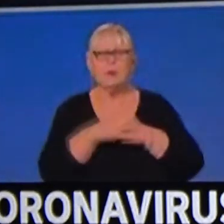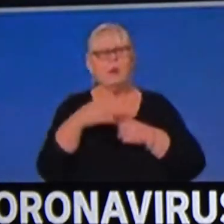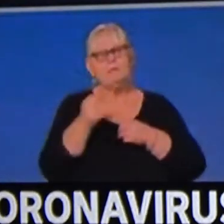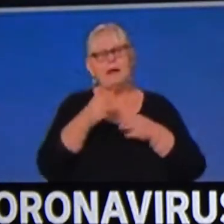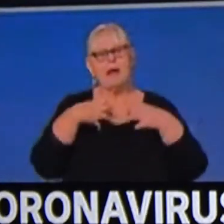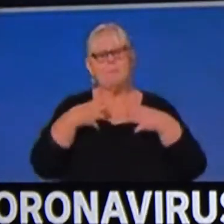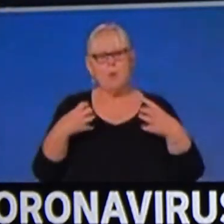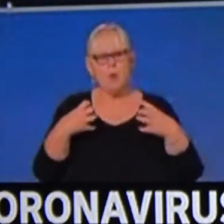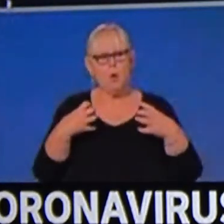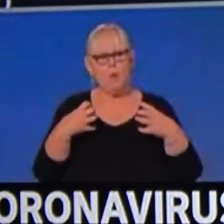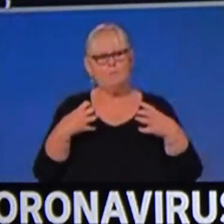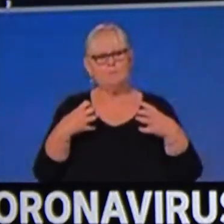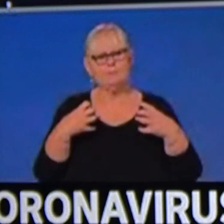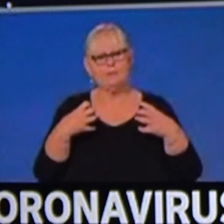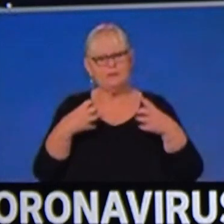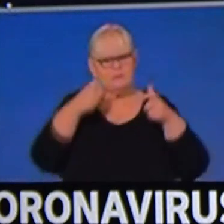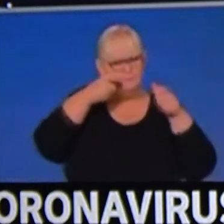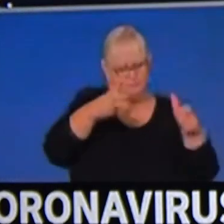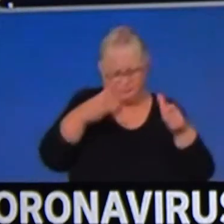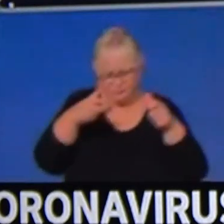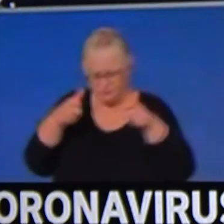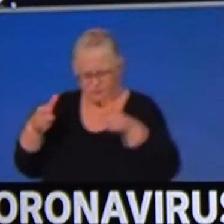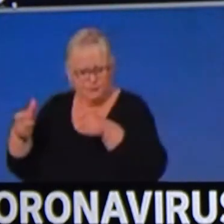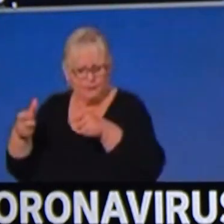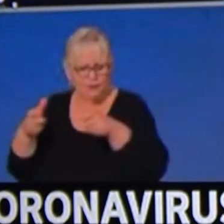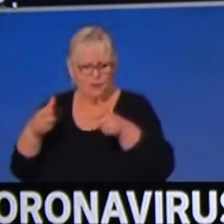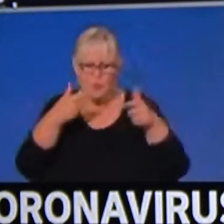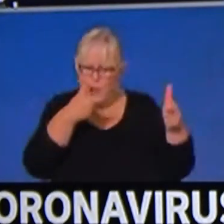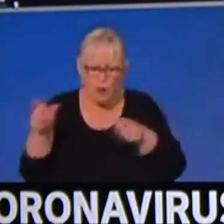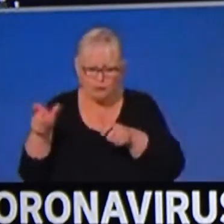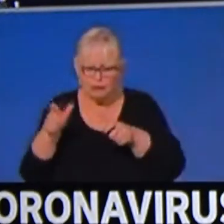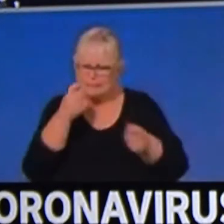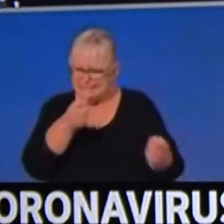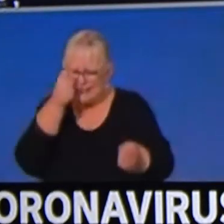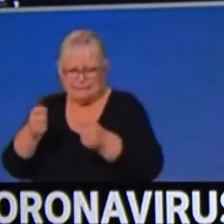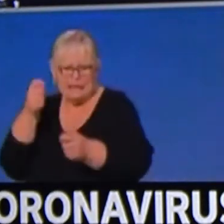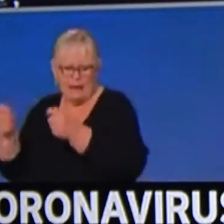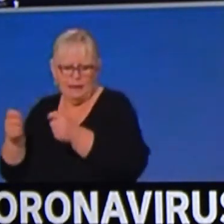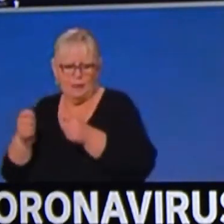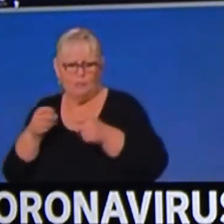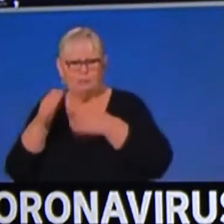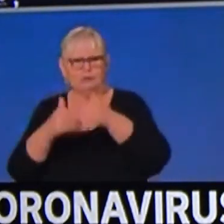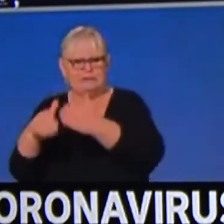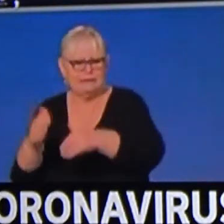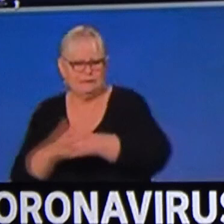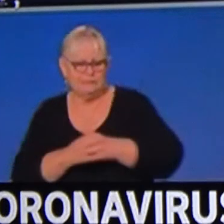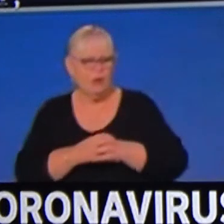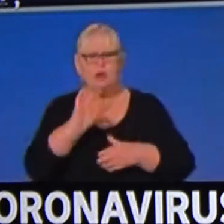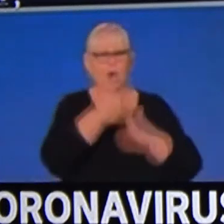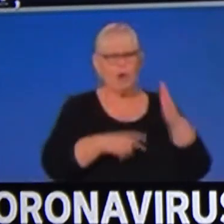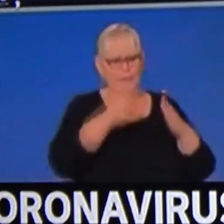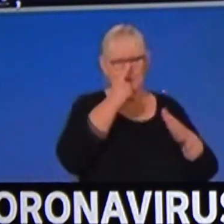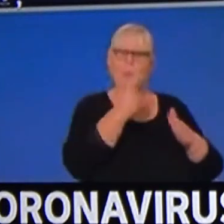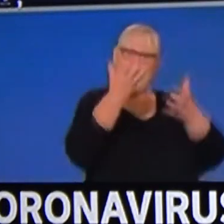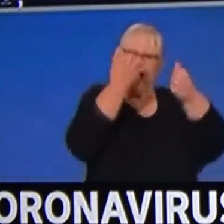more extensive surveillance, or sentinel as it's called, testing regime. So beyond just those who are